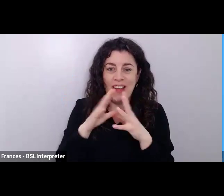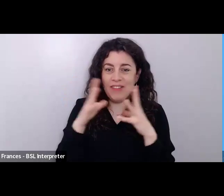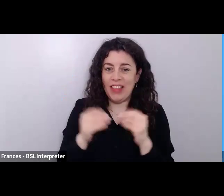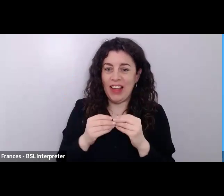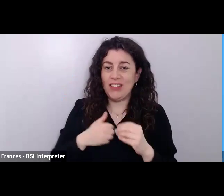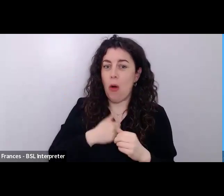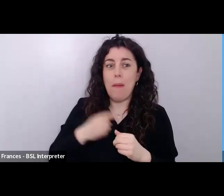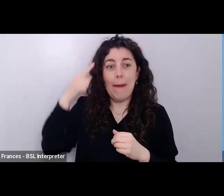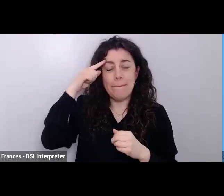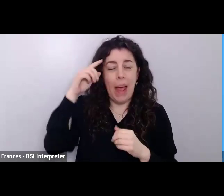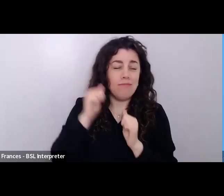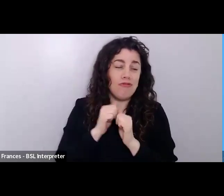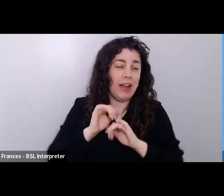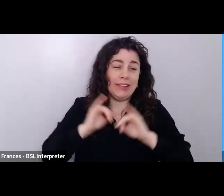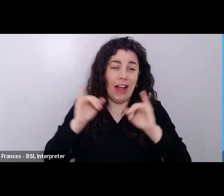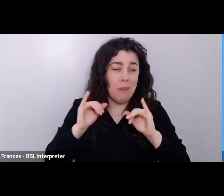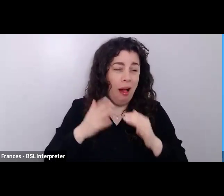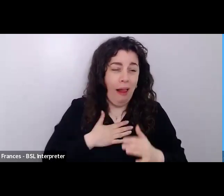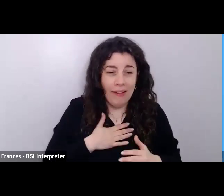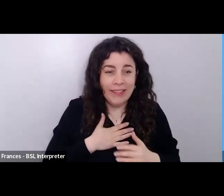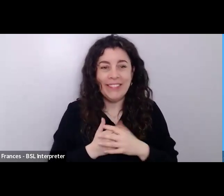terrible. Literally just been introduced.